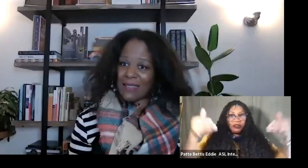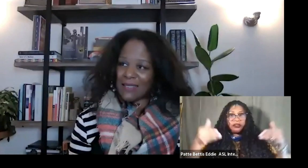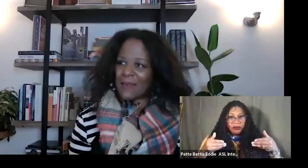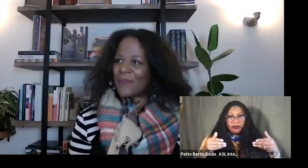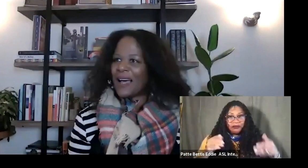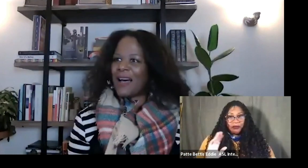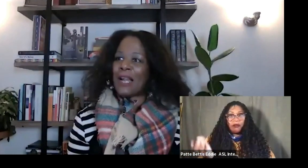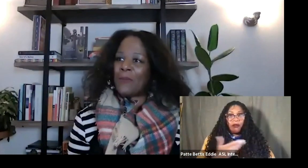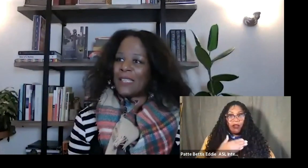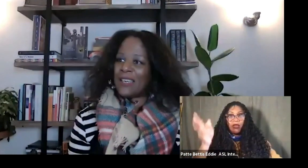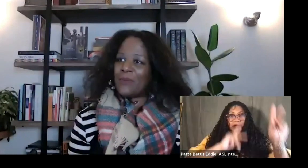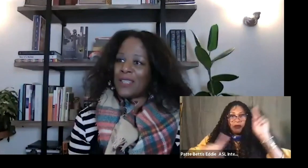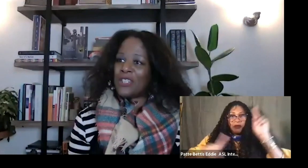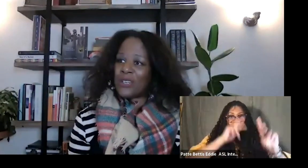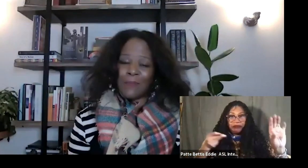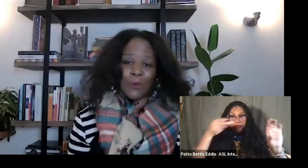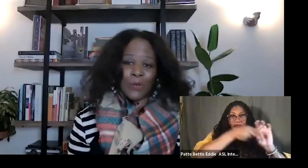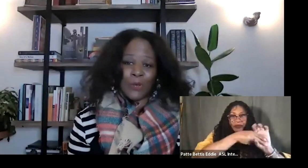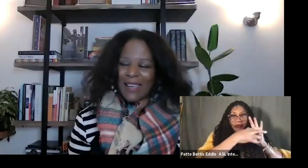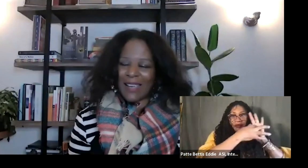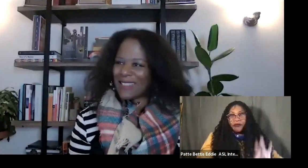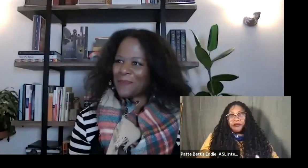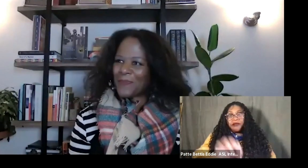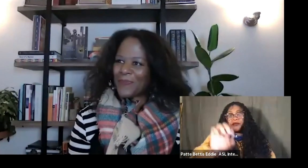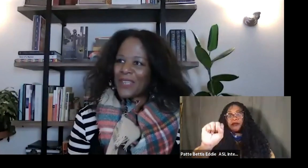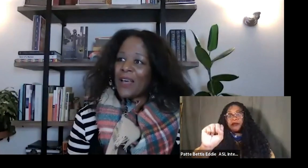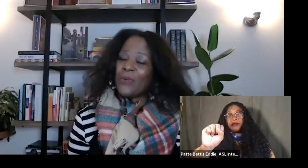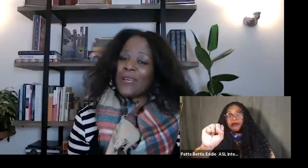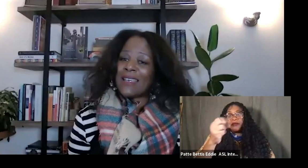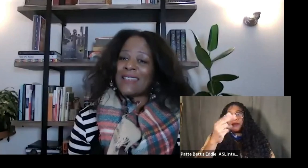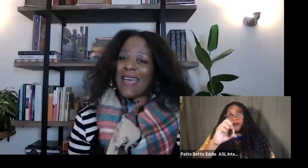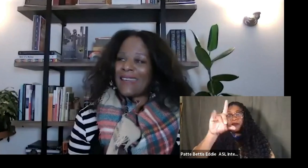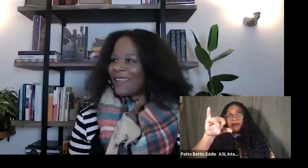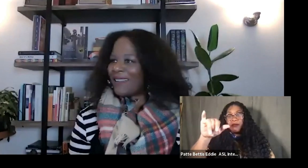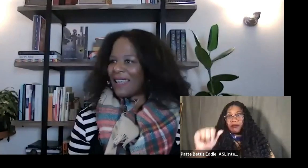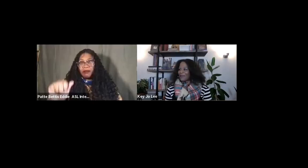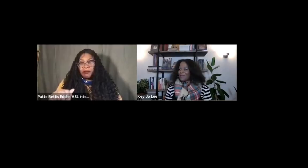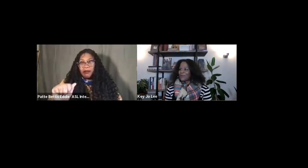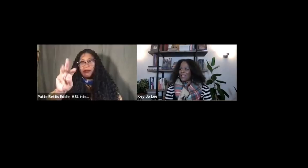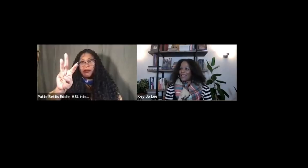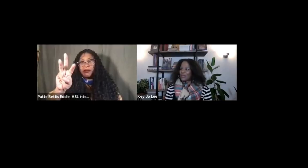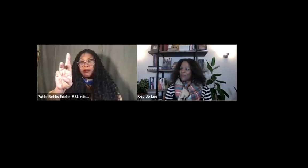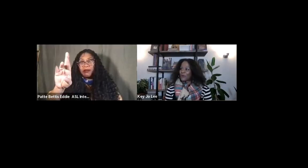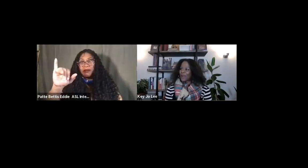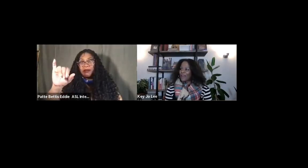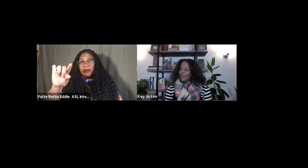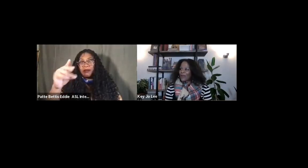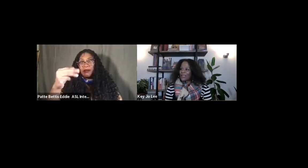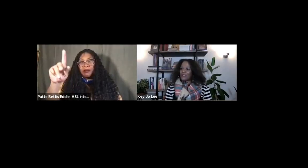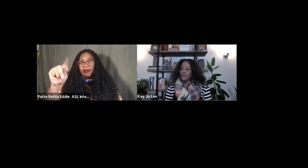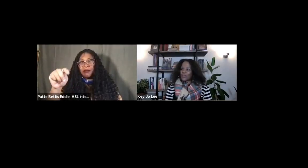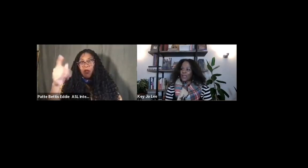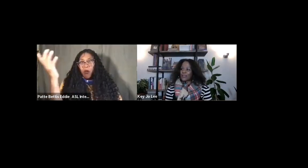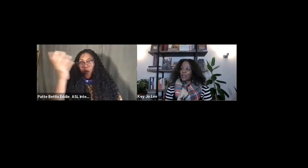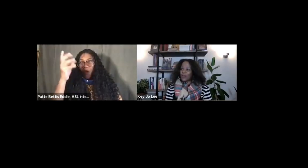panelists. And I'll begin with Sheila Preebright, who is an acclaimed international photographic